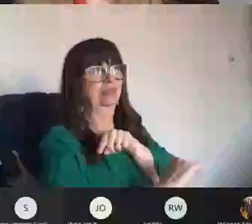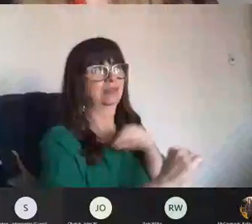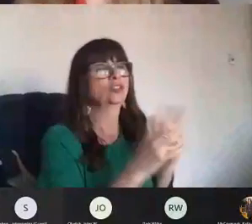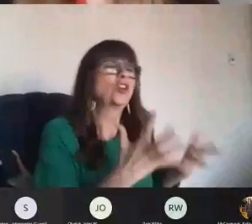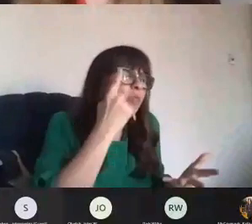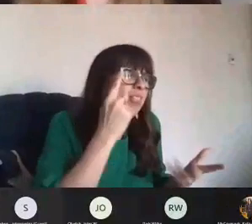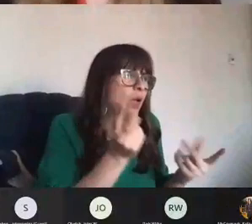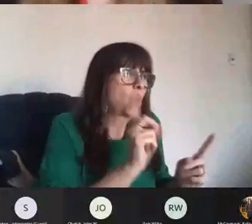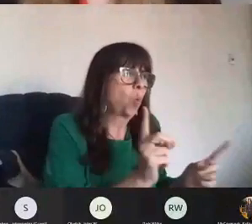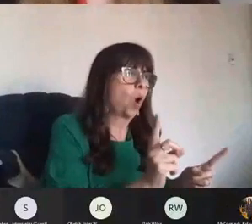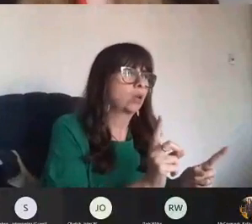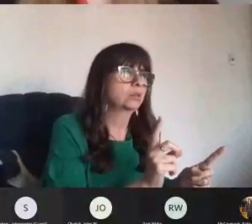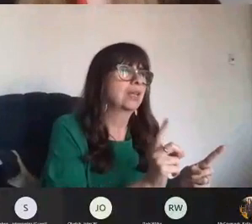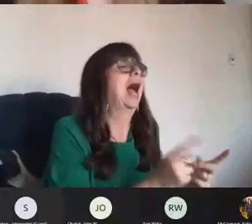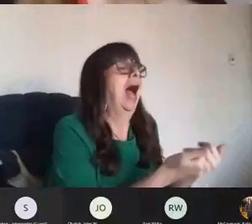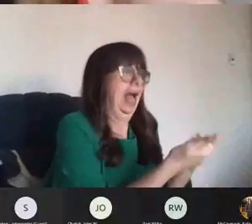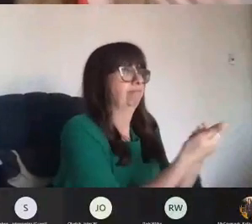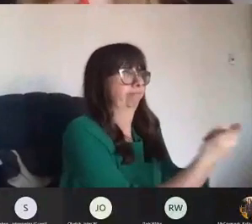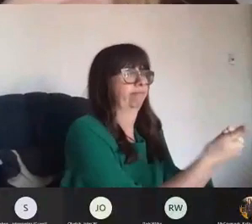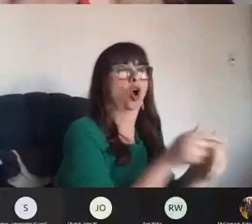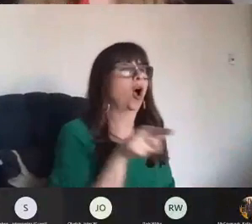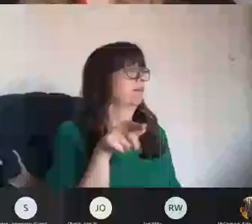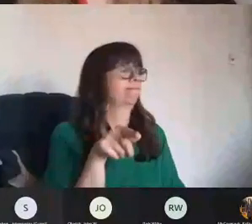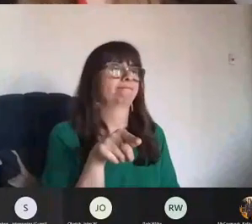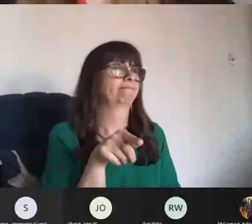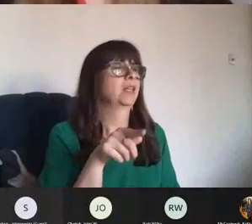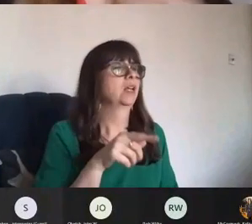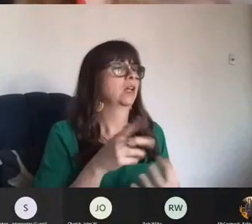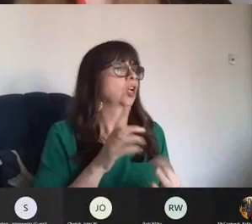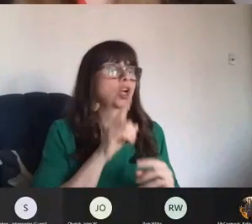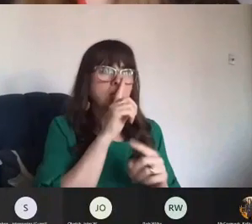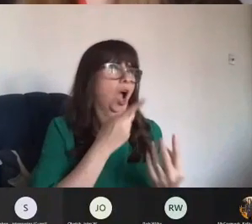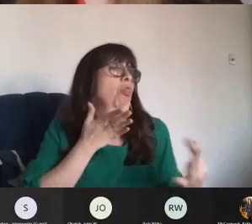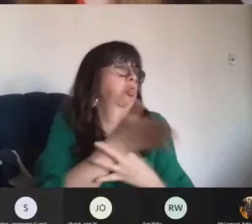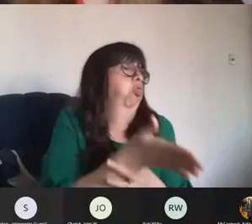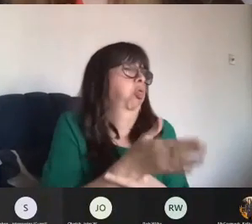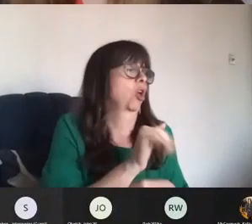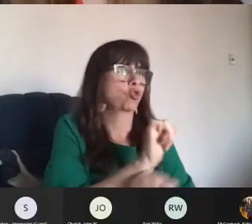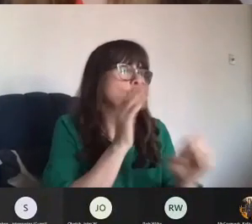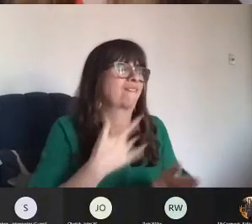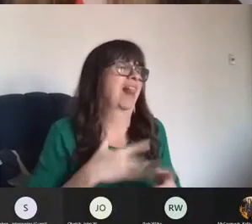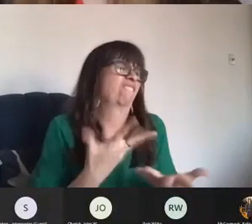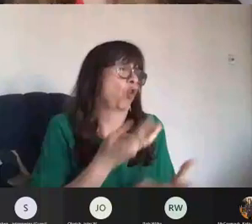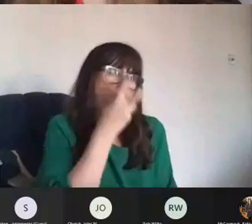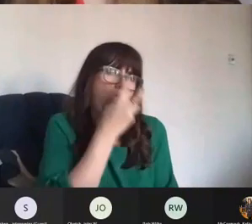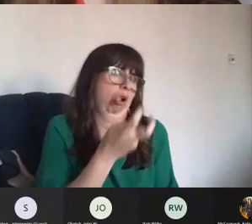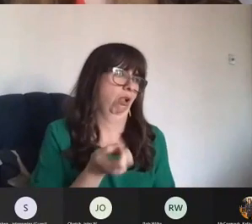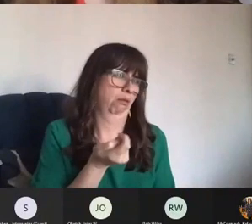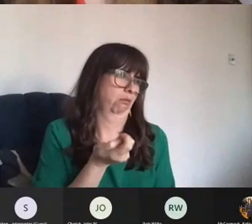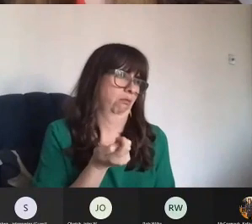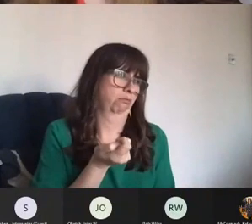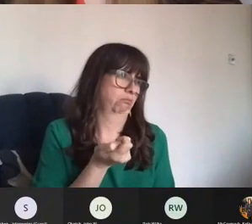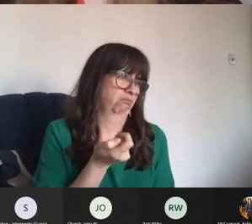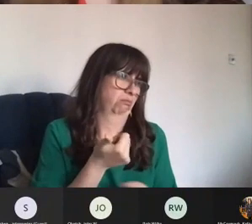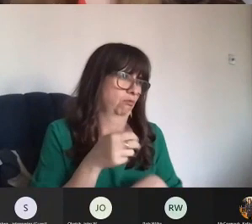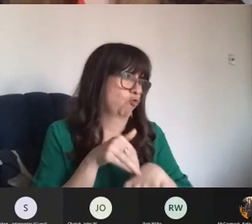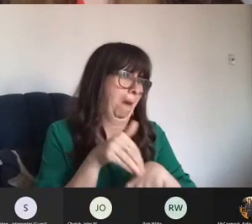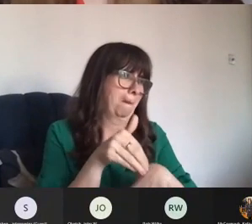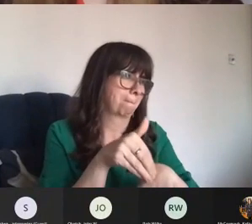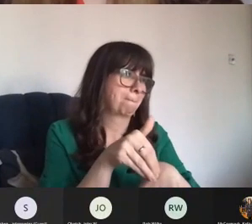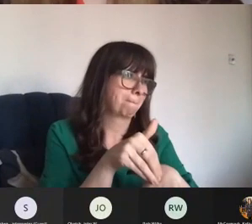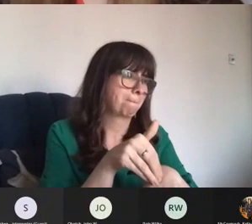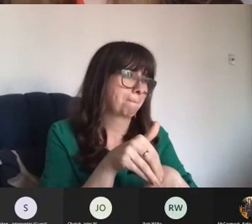acceptable and what price we're paying for this extra level of intelligence that can lead to guys